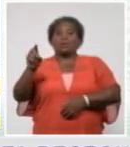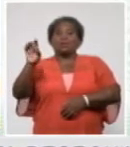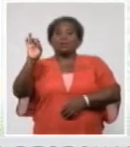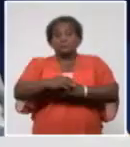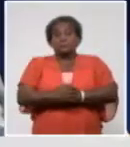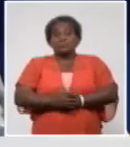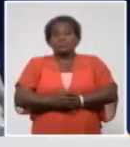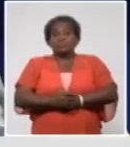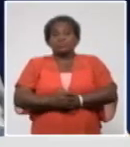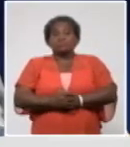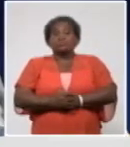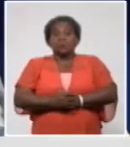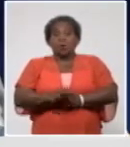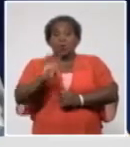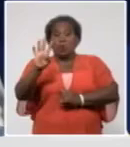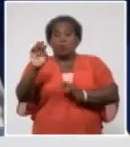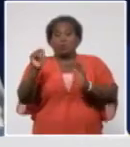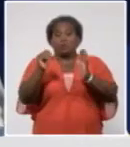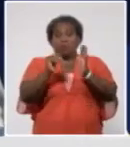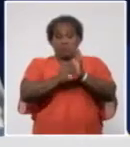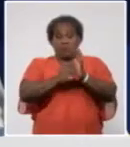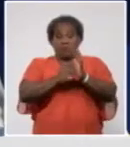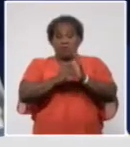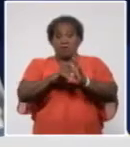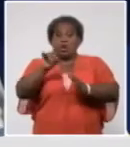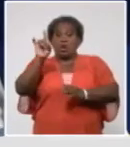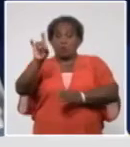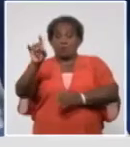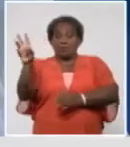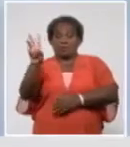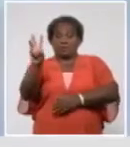25.14. With this analysis, of the